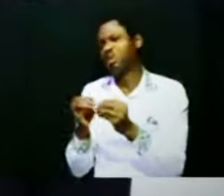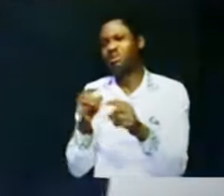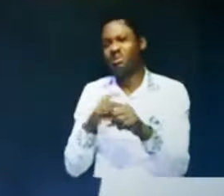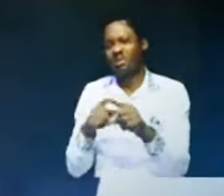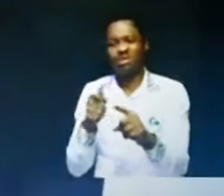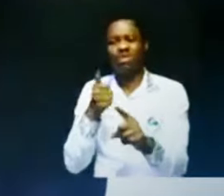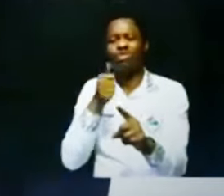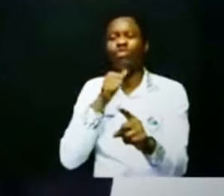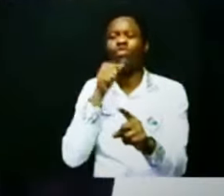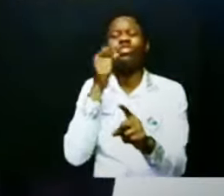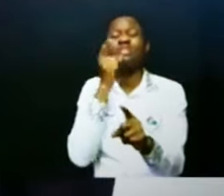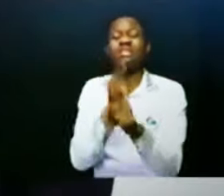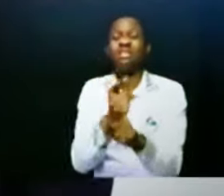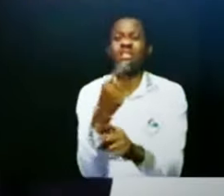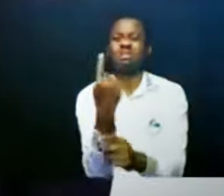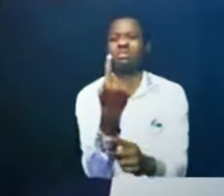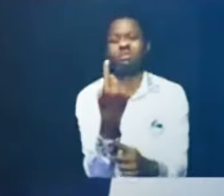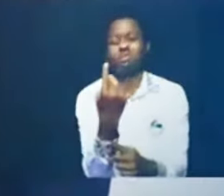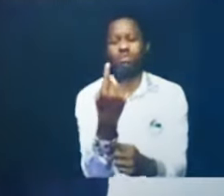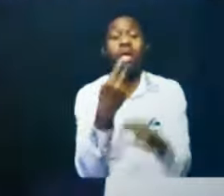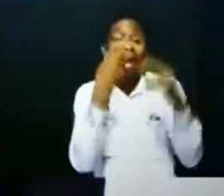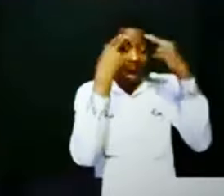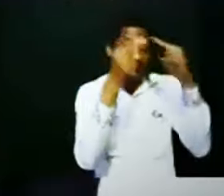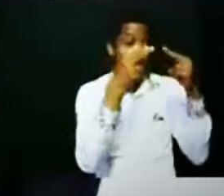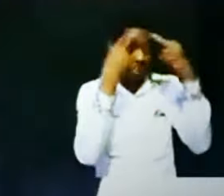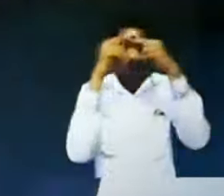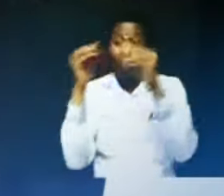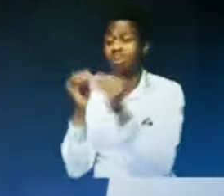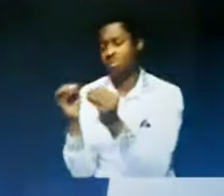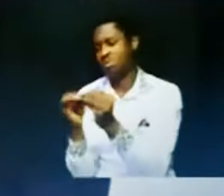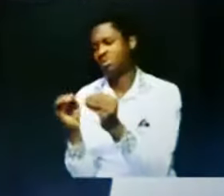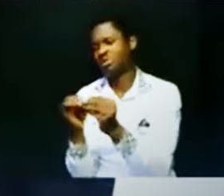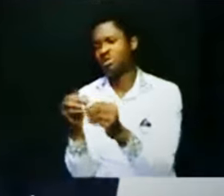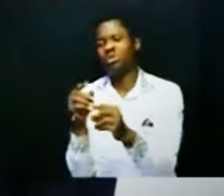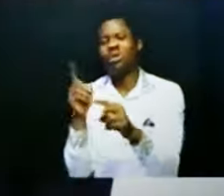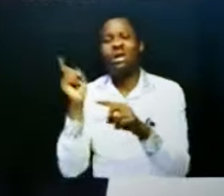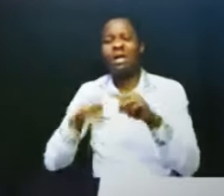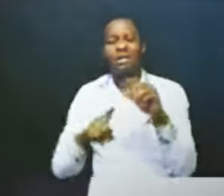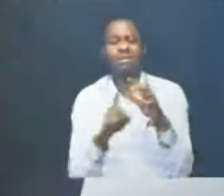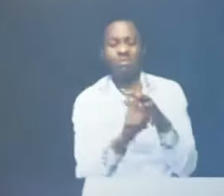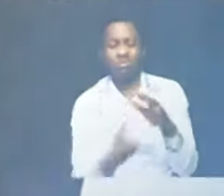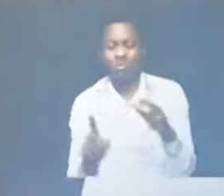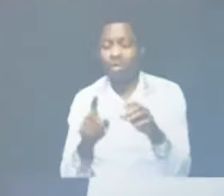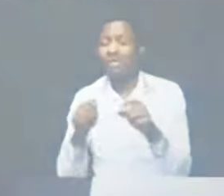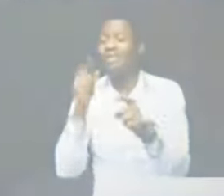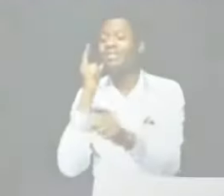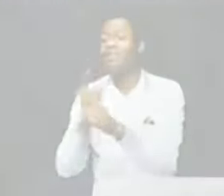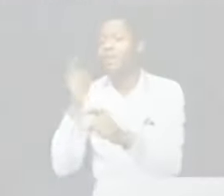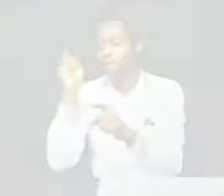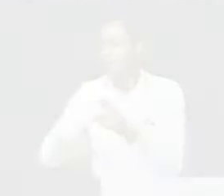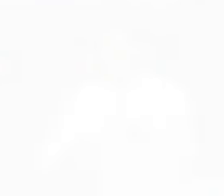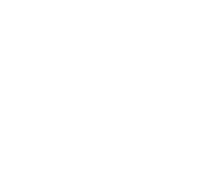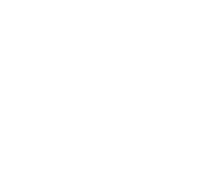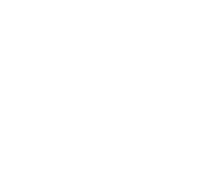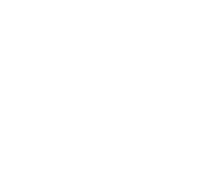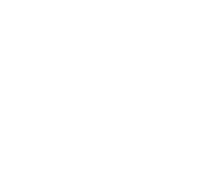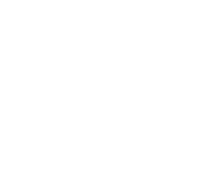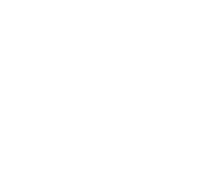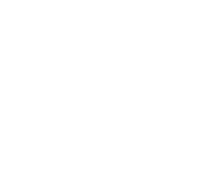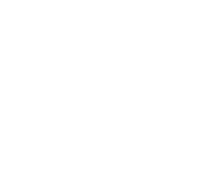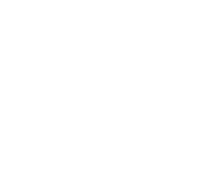not insulated against offense. You only have to guard your heart.